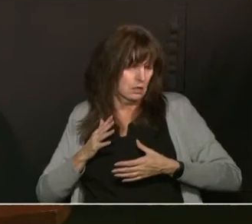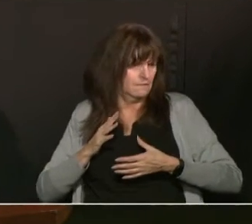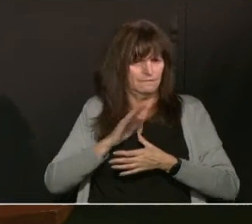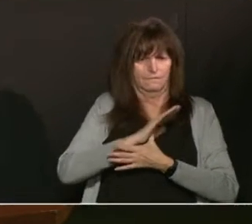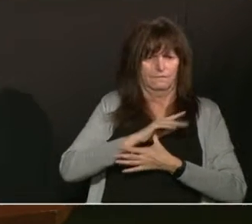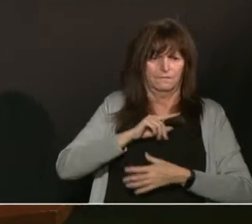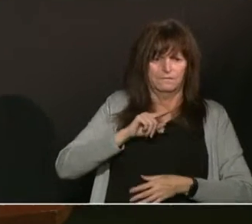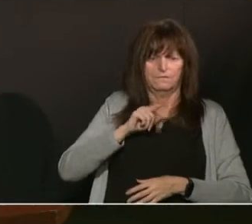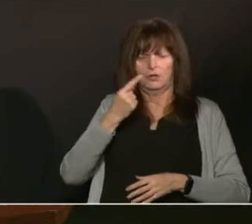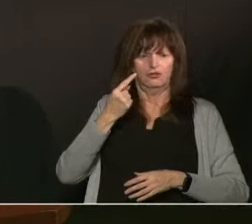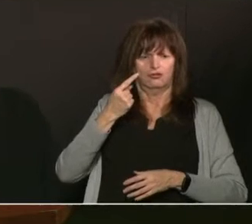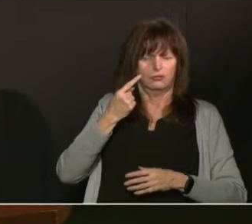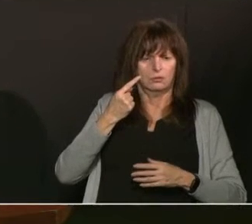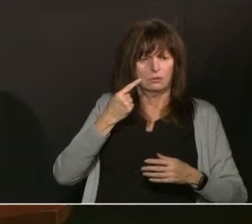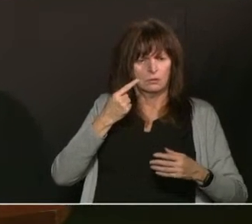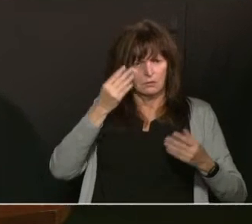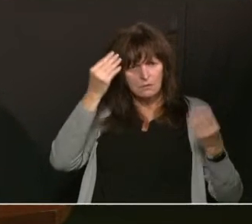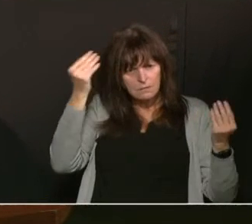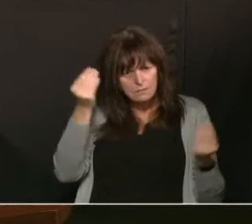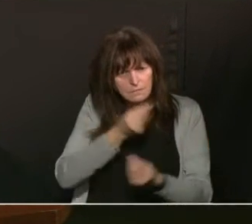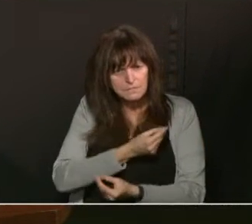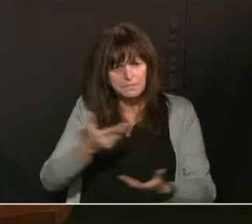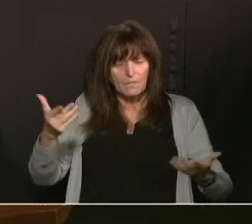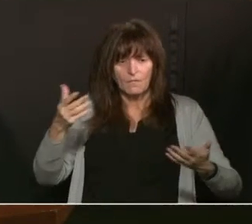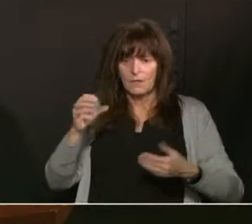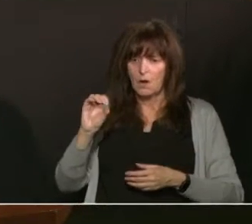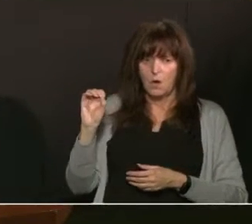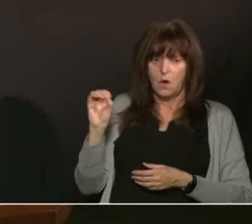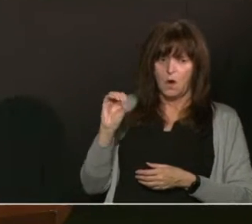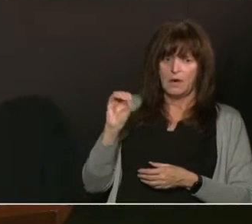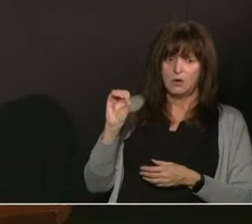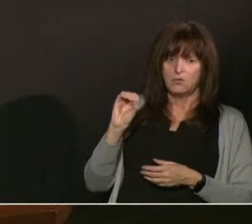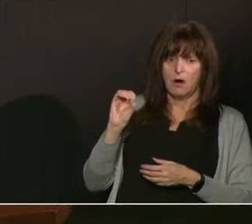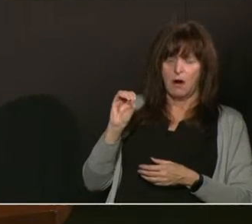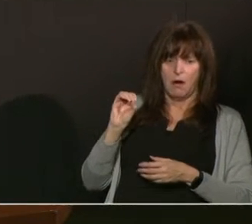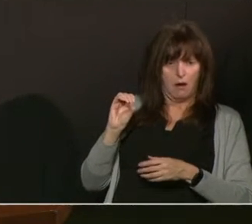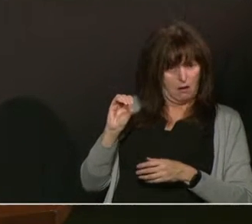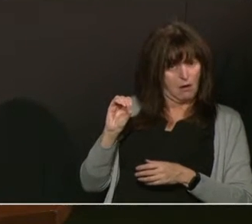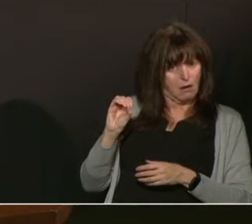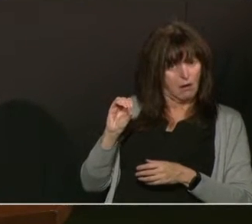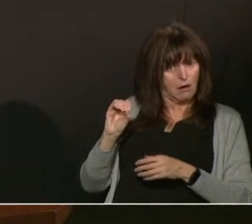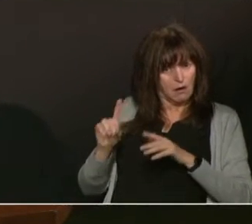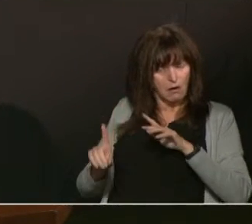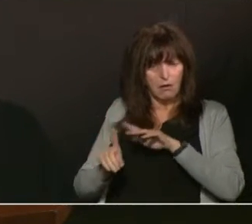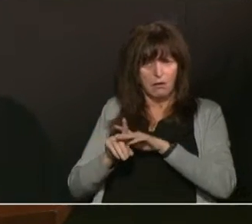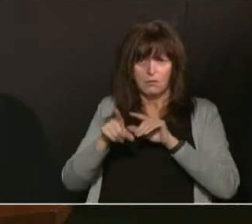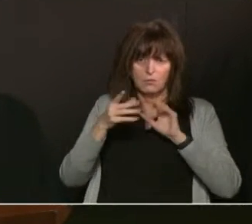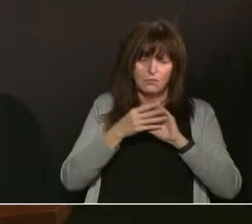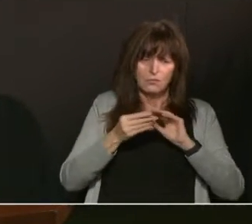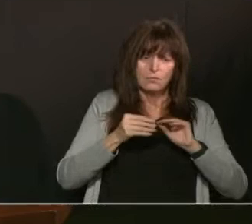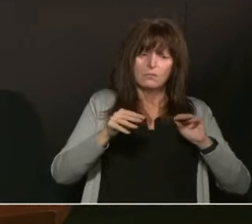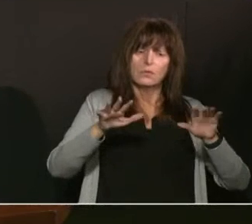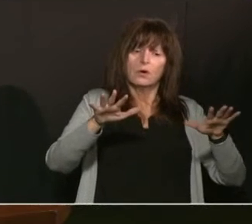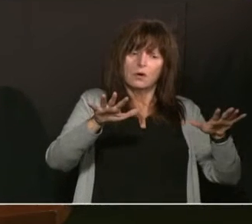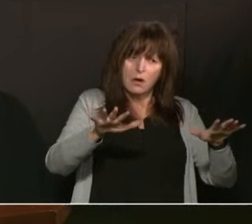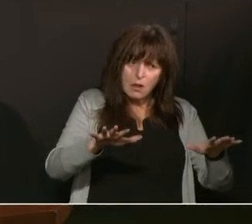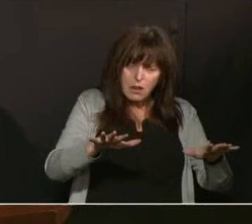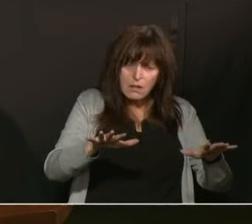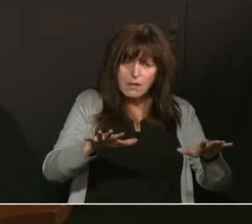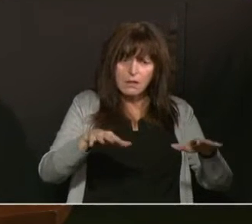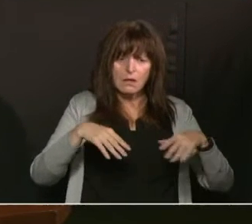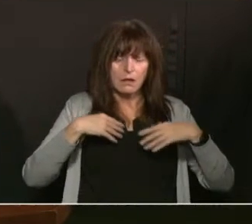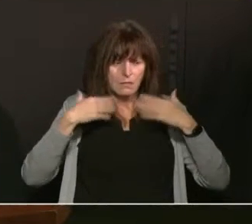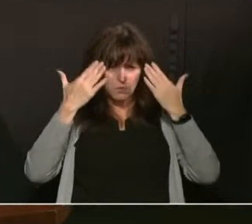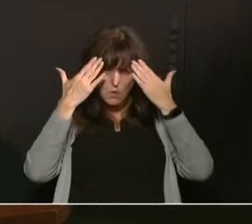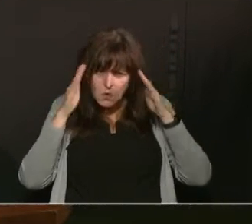calm. We don't yet know about severity. It's something we have to look into. Initially, data out of South Africa told us it's much less severe.